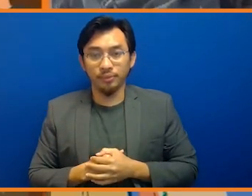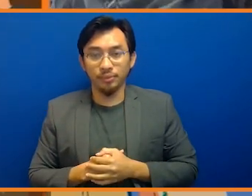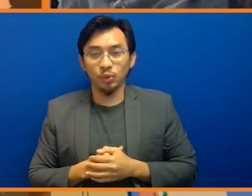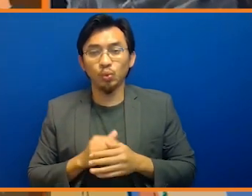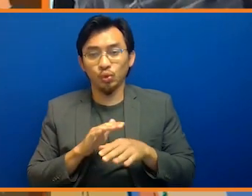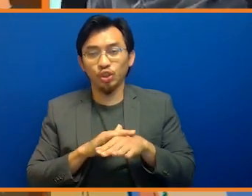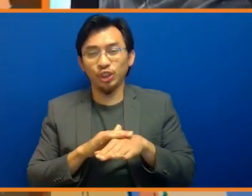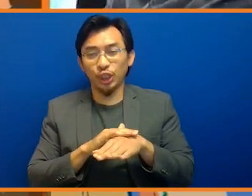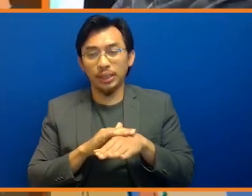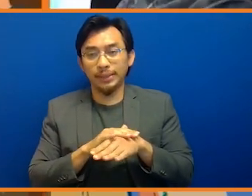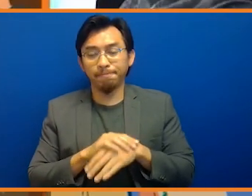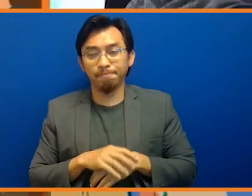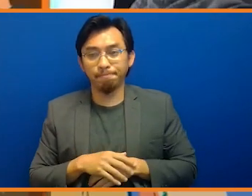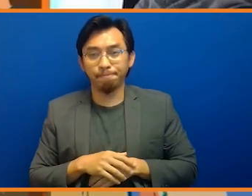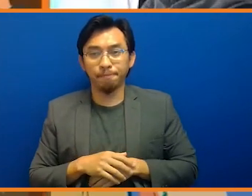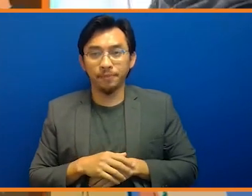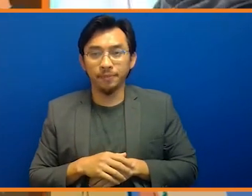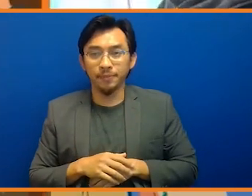Sorry,